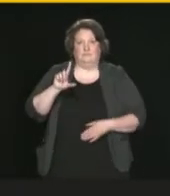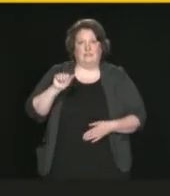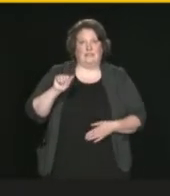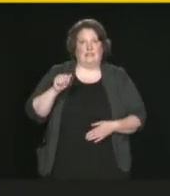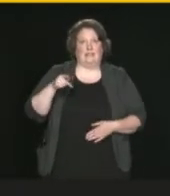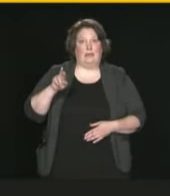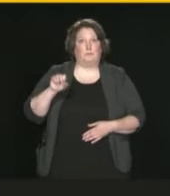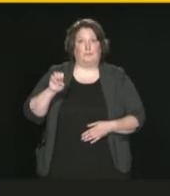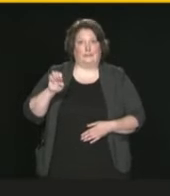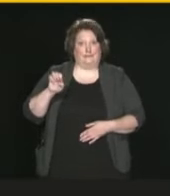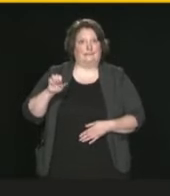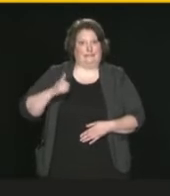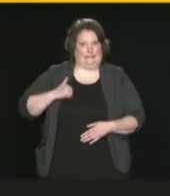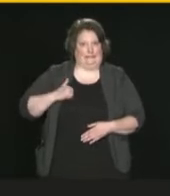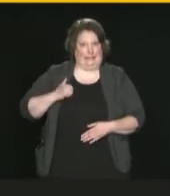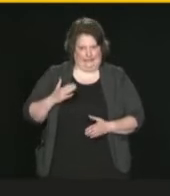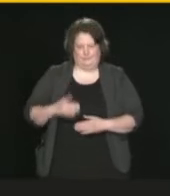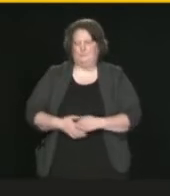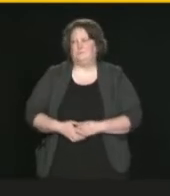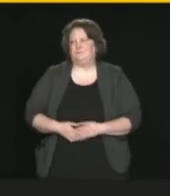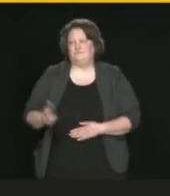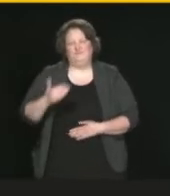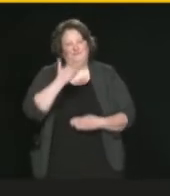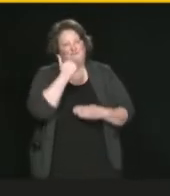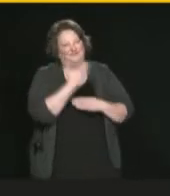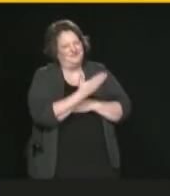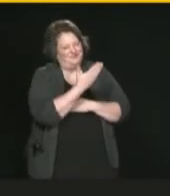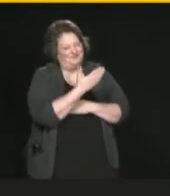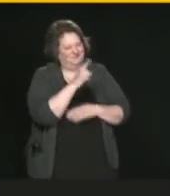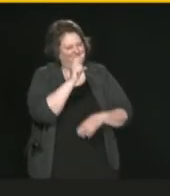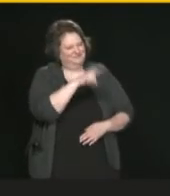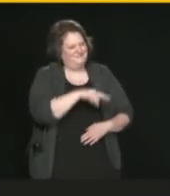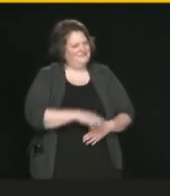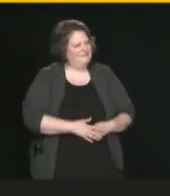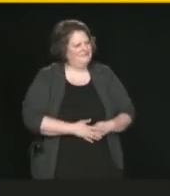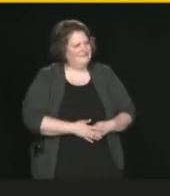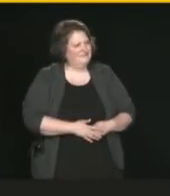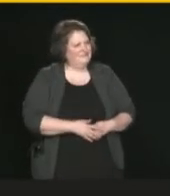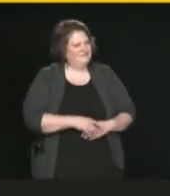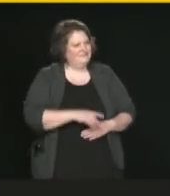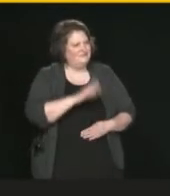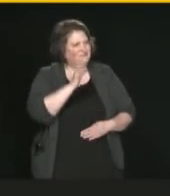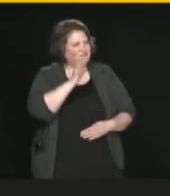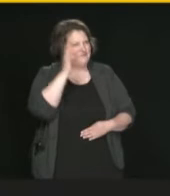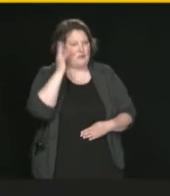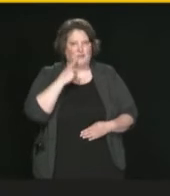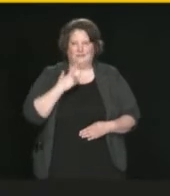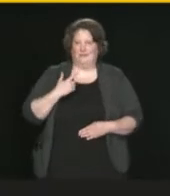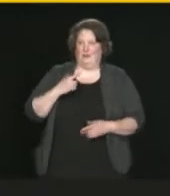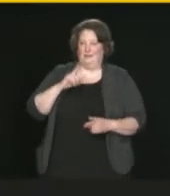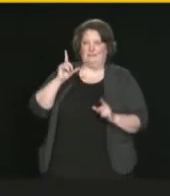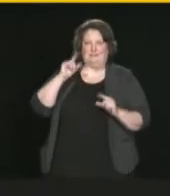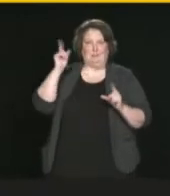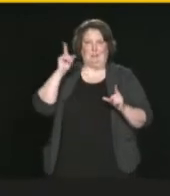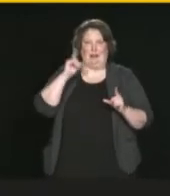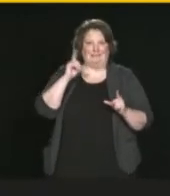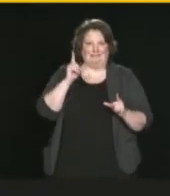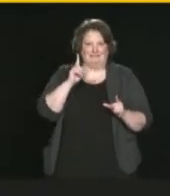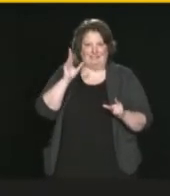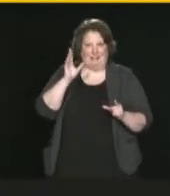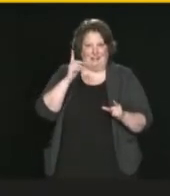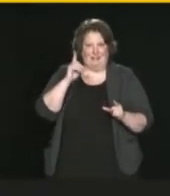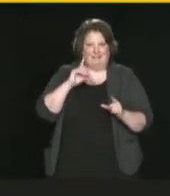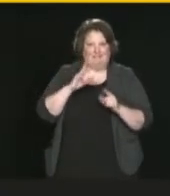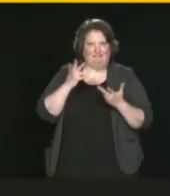Monsieur Trudeau. Good morning, Excusez-moi, Mr. Trudeau. surprise. Je pensais que les Français avaient fini. I was surprised. I thought it was over. Je voudrais revenir sur, I'd like to